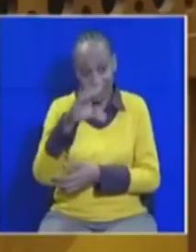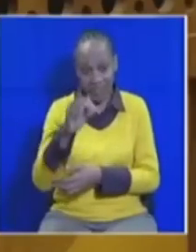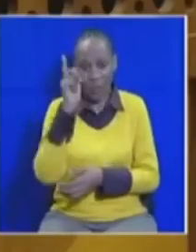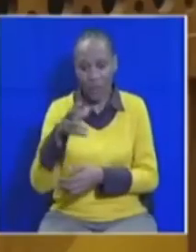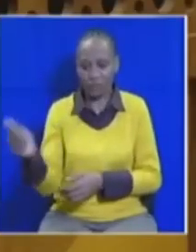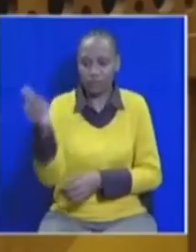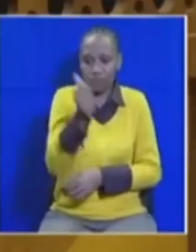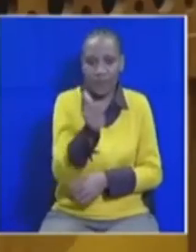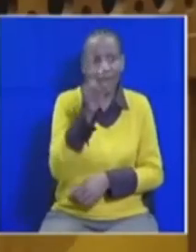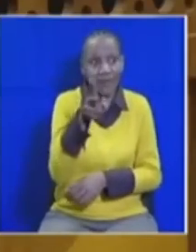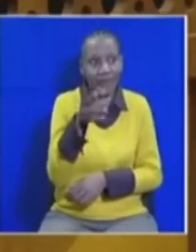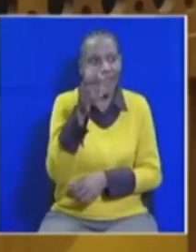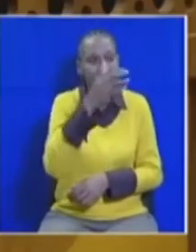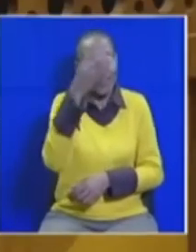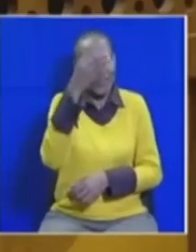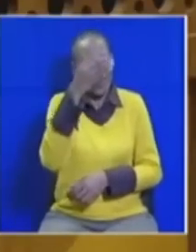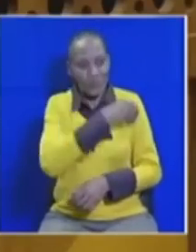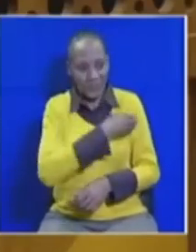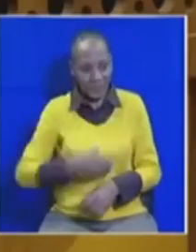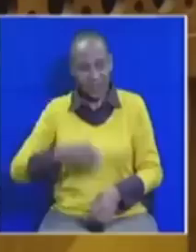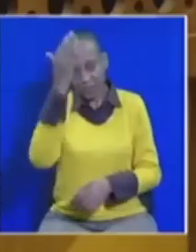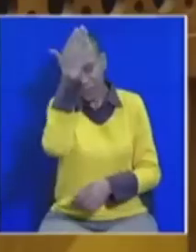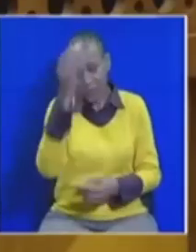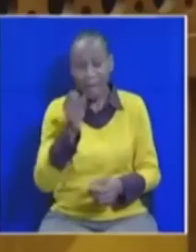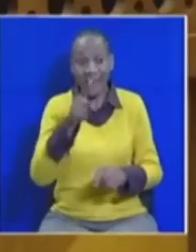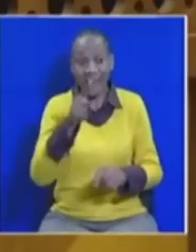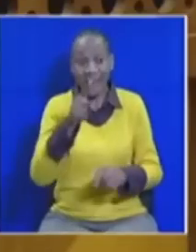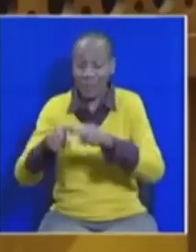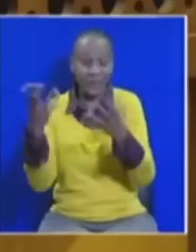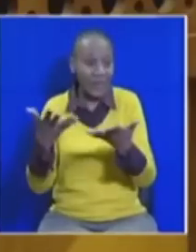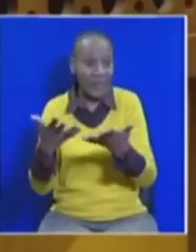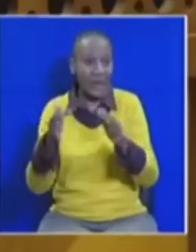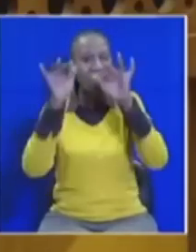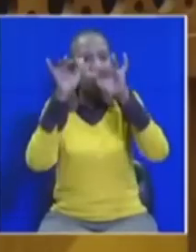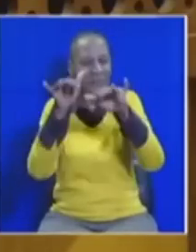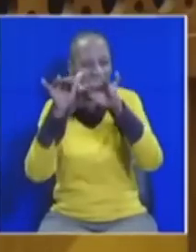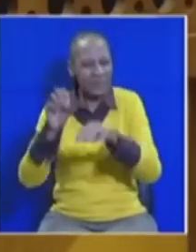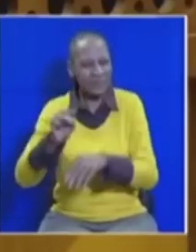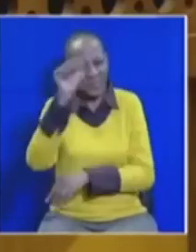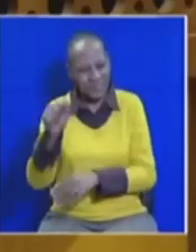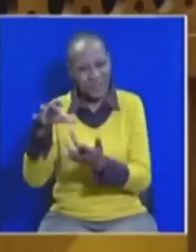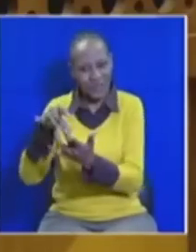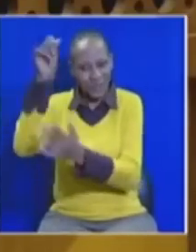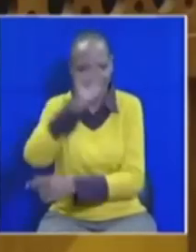Zuma. It's up to the voters of South Africa to make a different